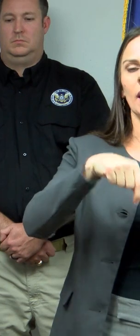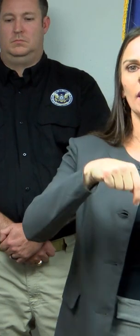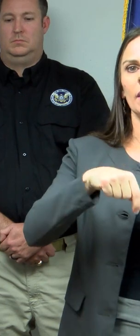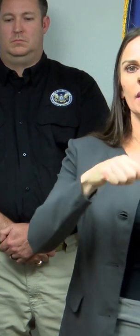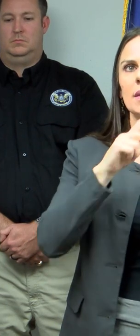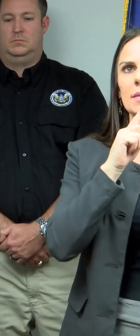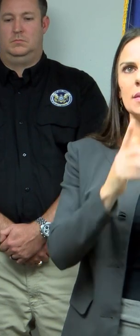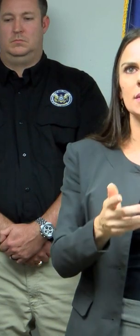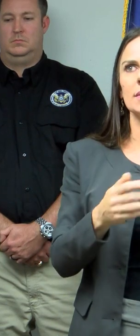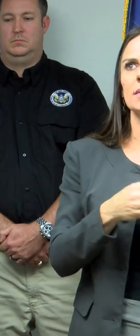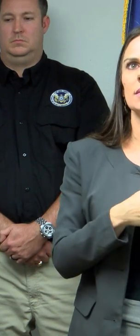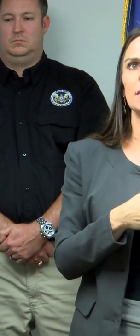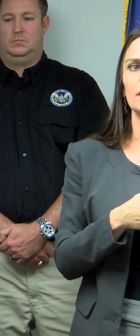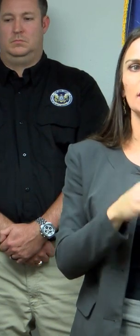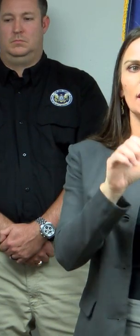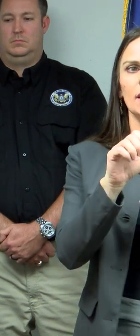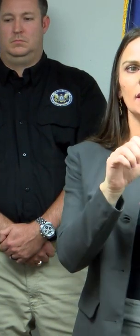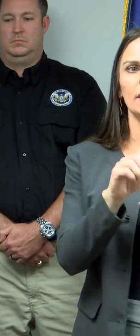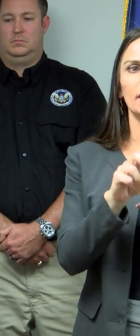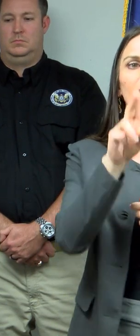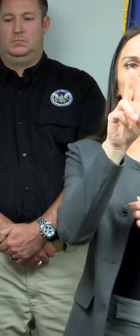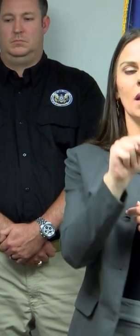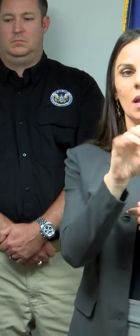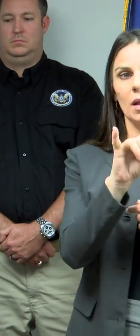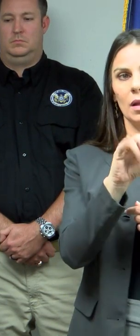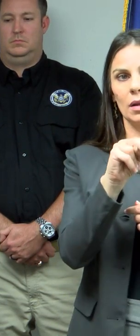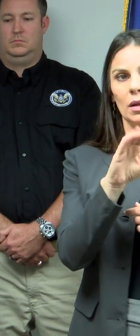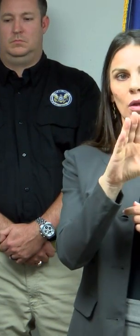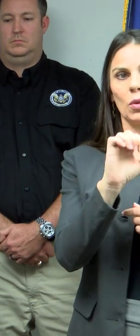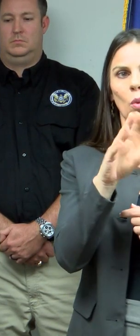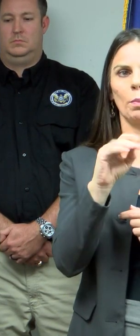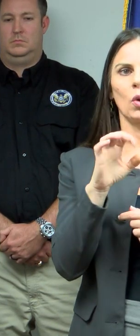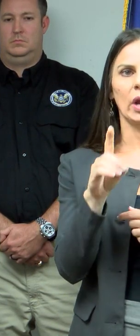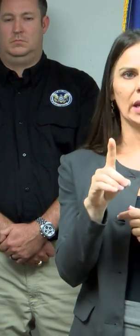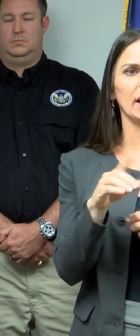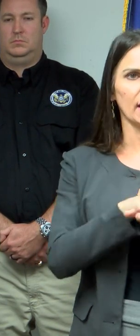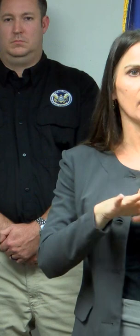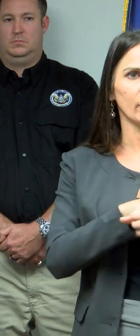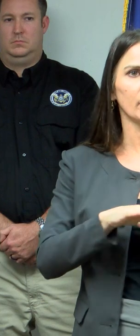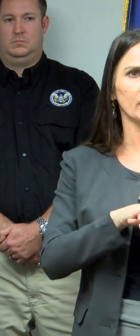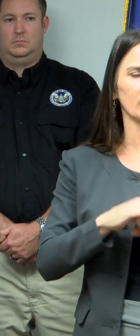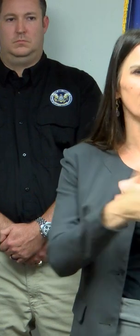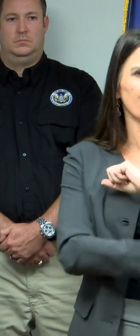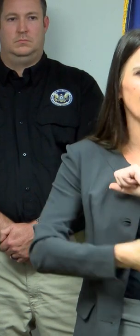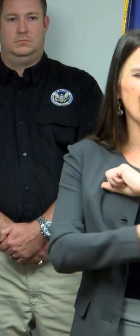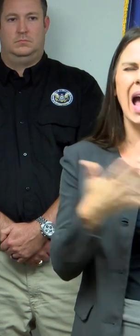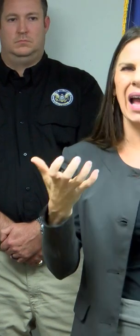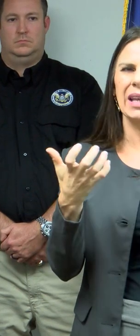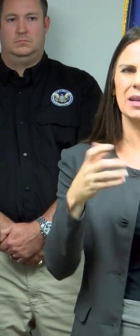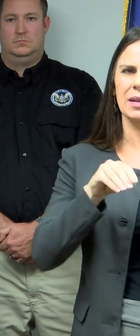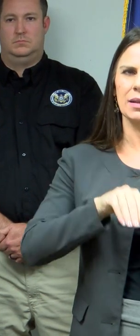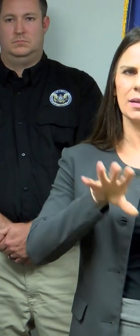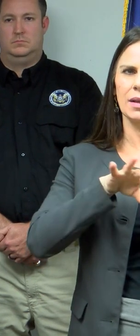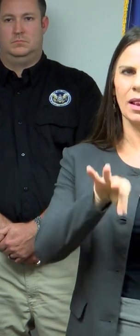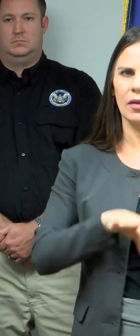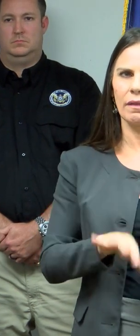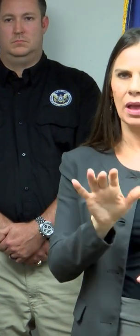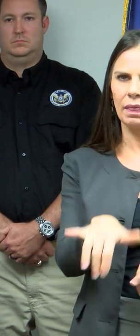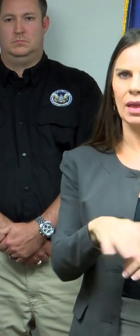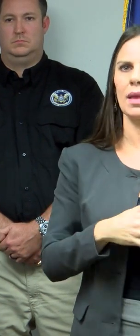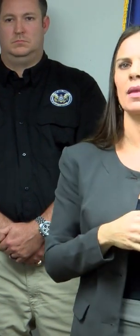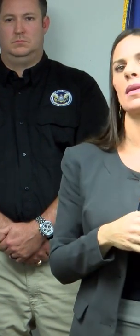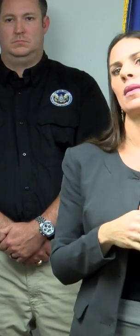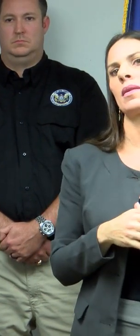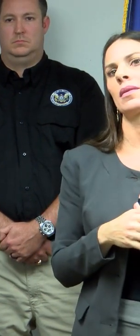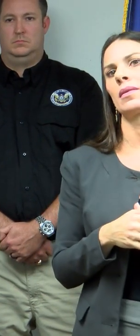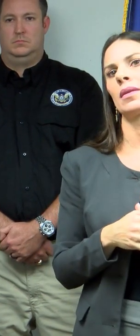you know, the unincorporated area where county provides service. And so I just wanted to clarify that. And when it comes for those predictions